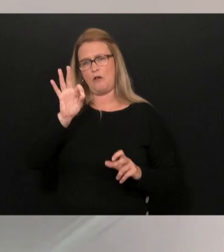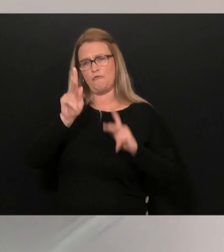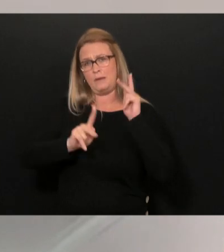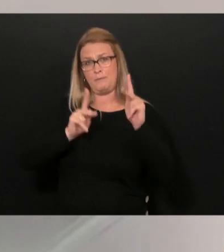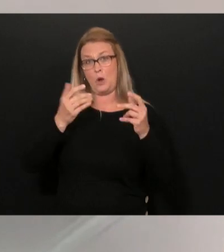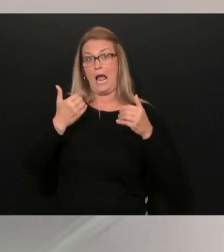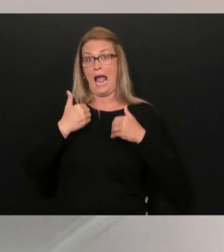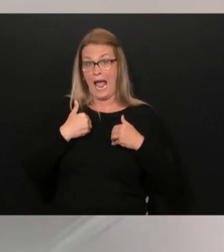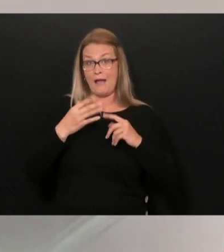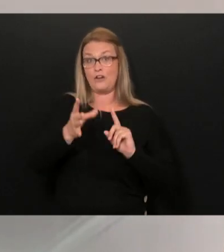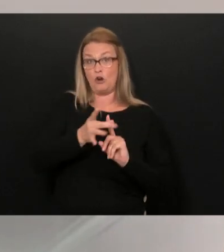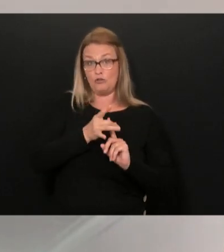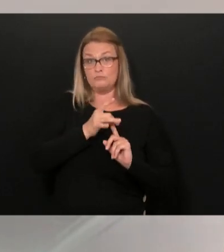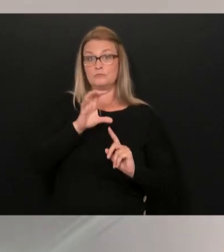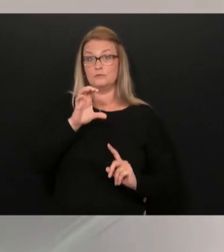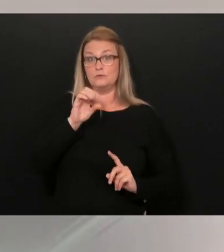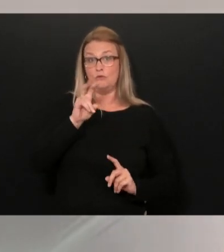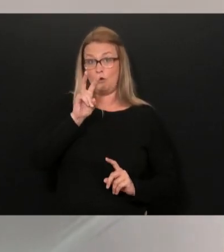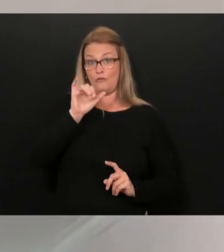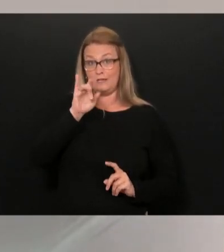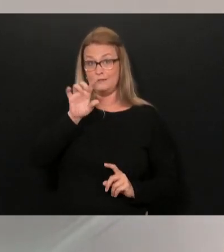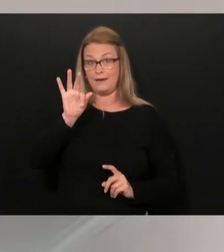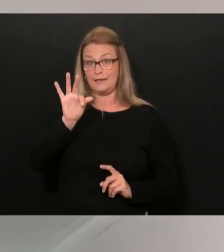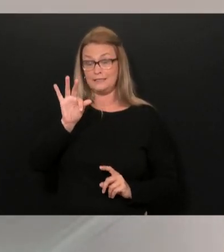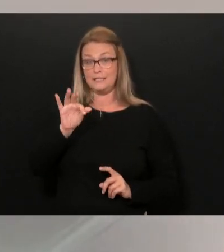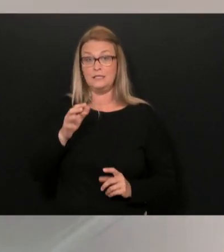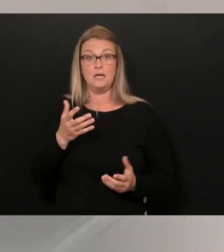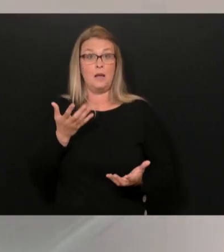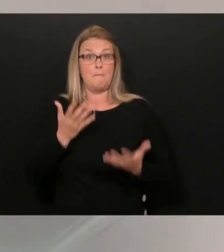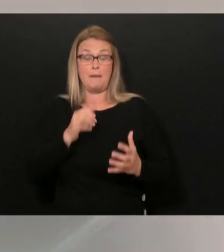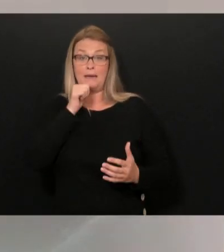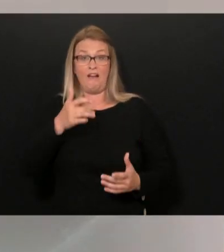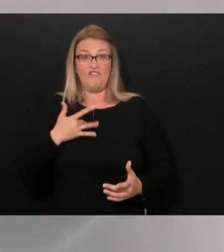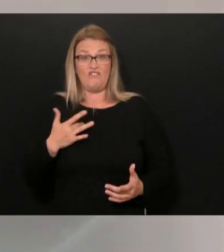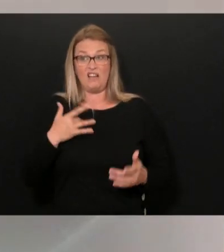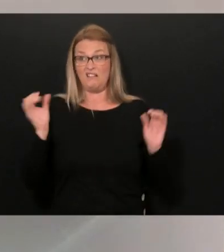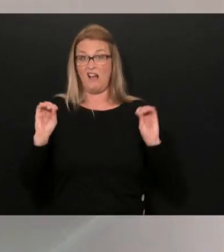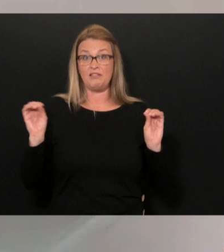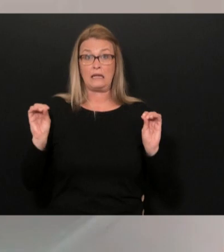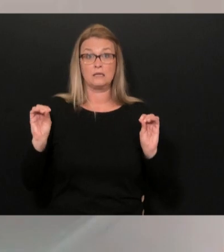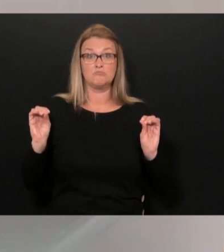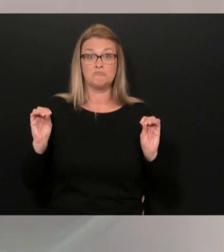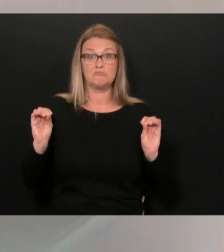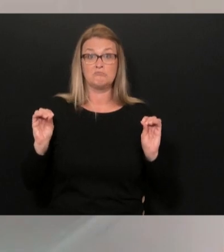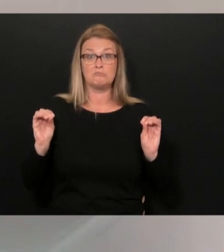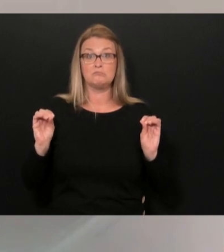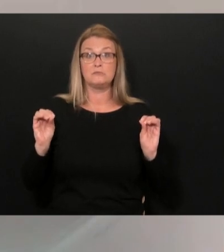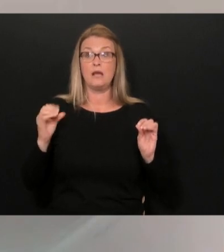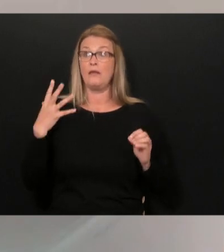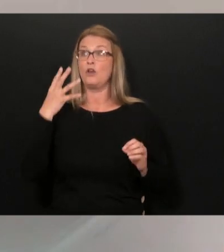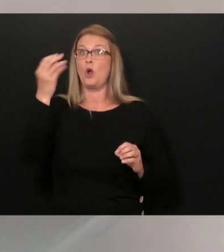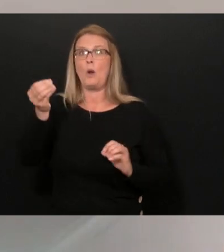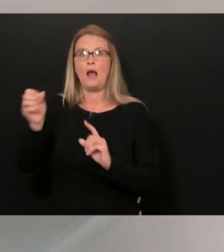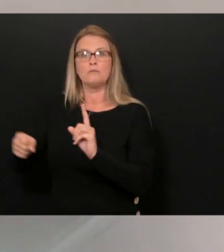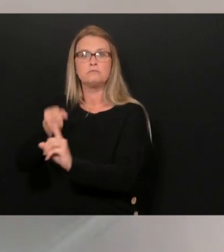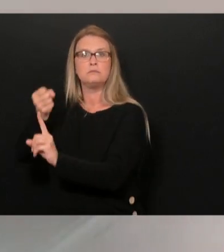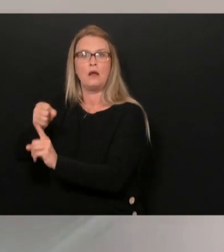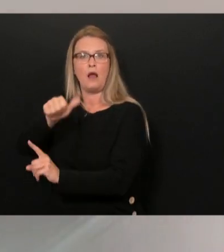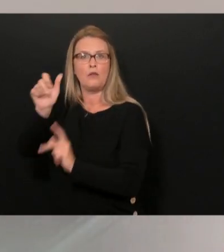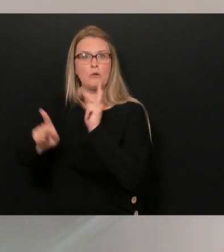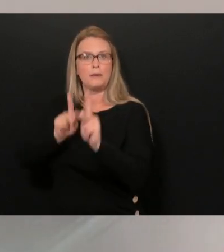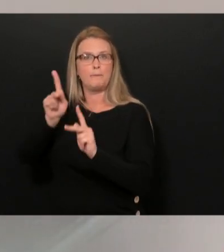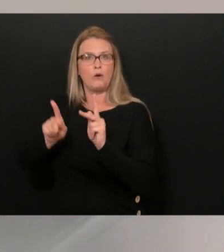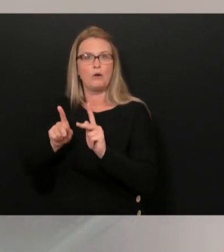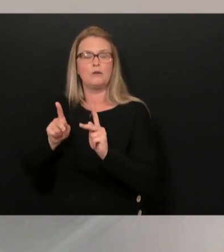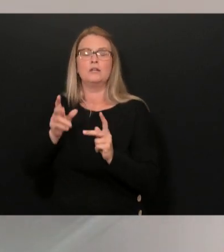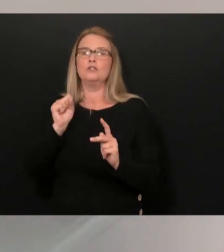either haven't been diagnosed or don't know, pre-symptomatic. So importantly, as we go back out again and we go to do service,